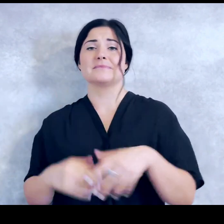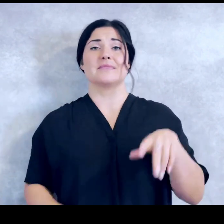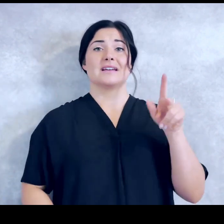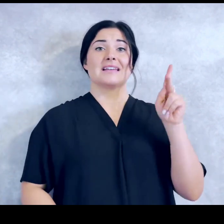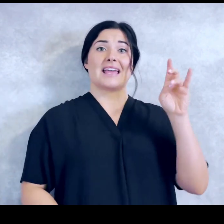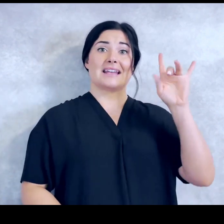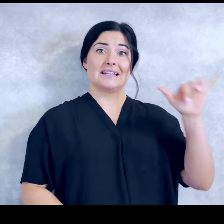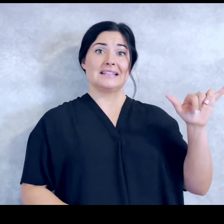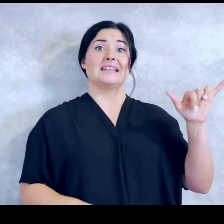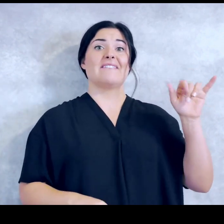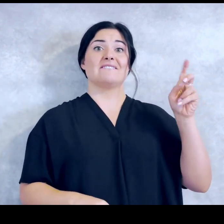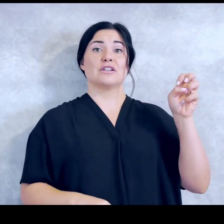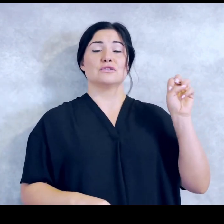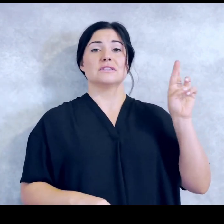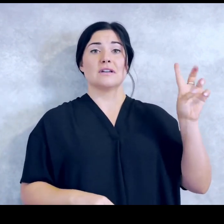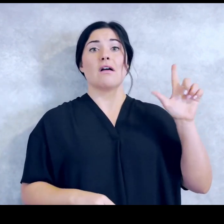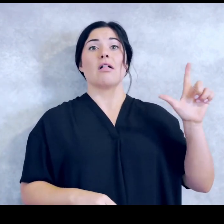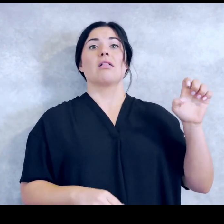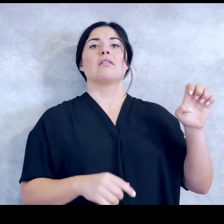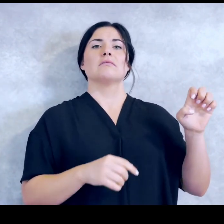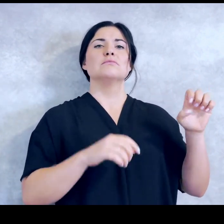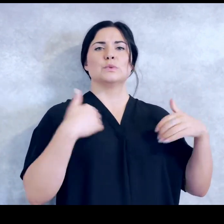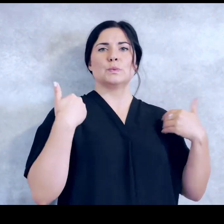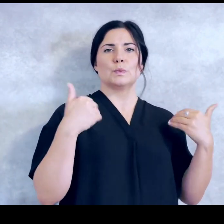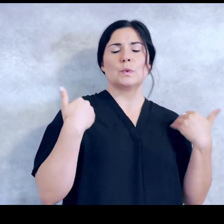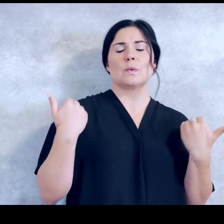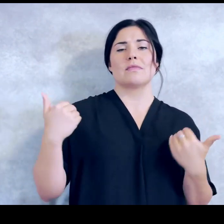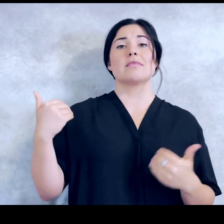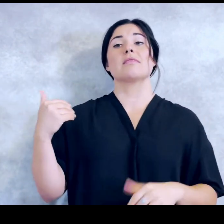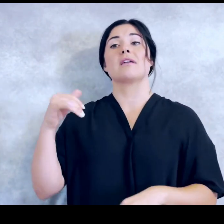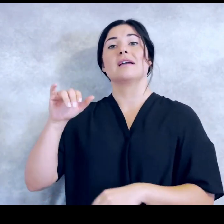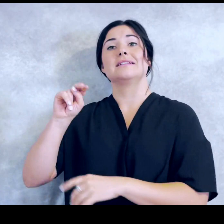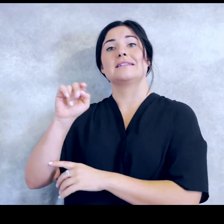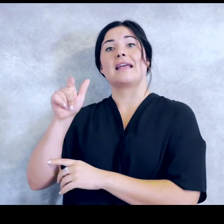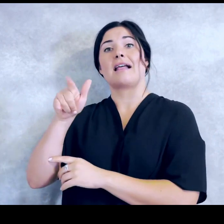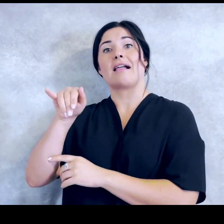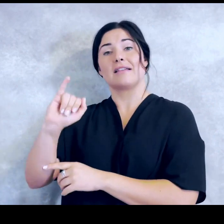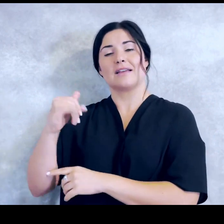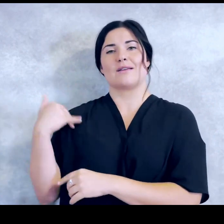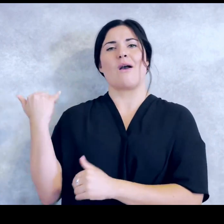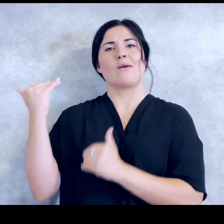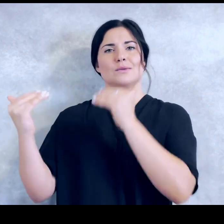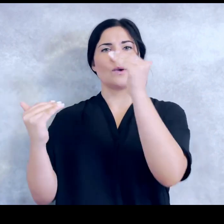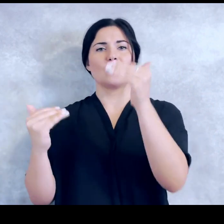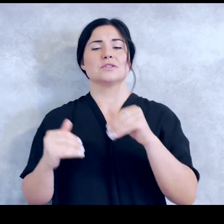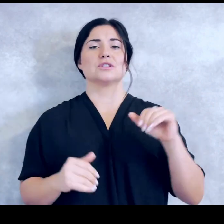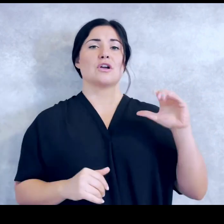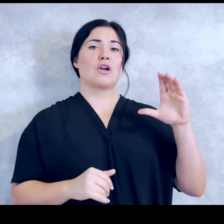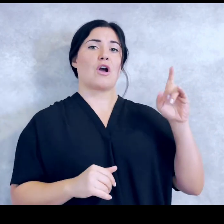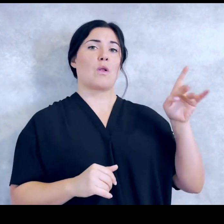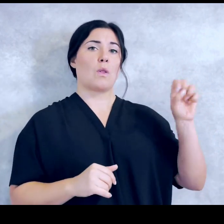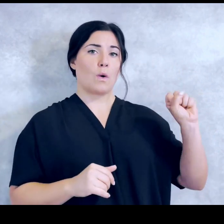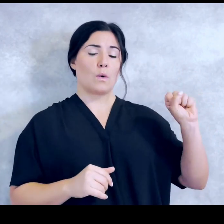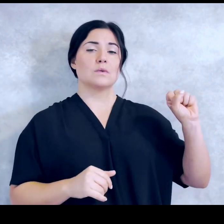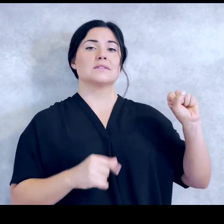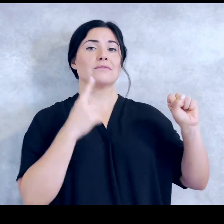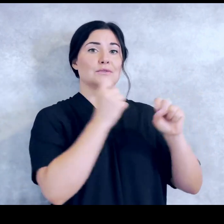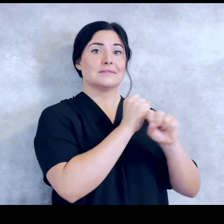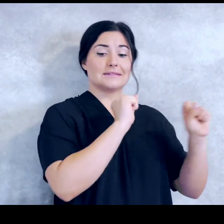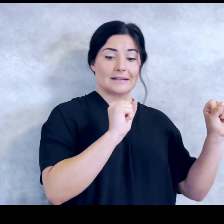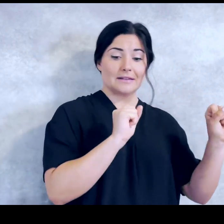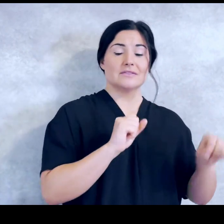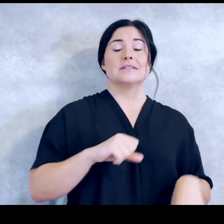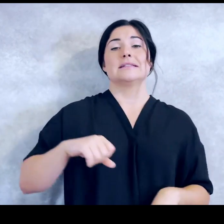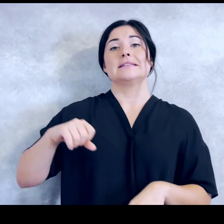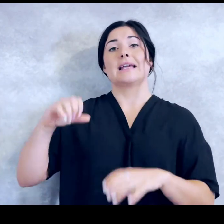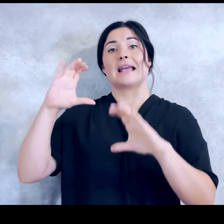Kennedy Vandersteel from youth. Thank you to Nayeli Dalton from young adults. Carlos Gonzalez from safety. Nelson Young